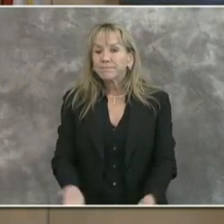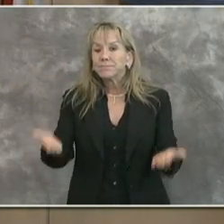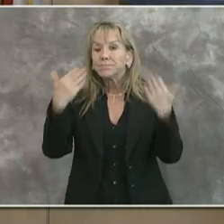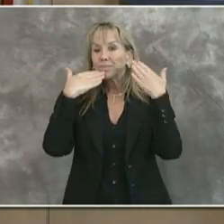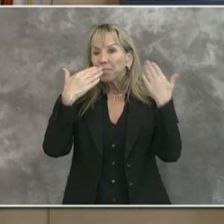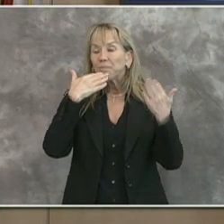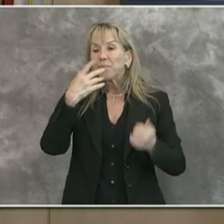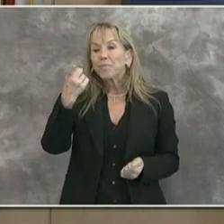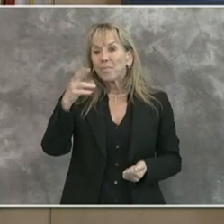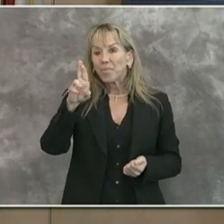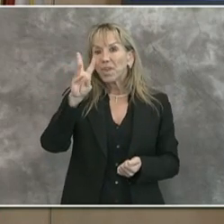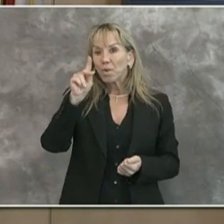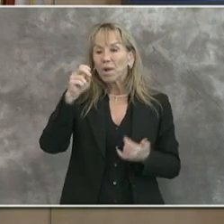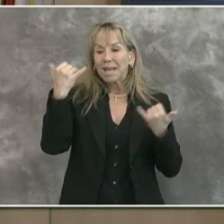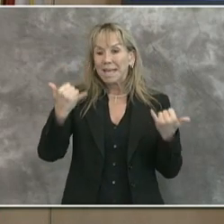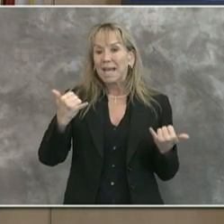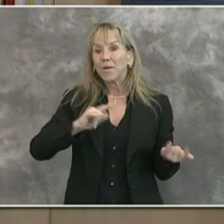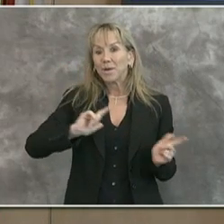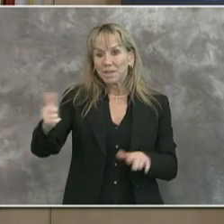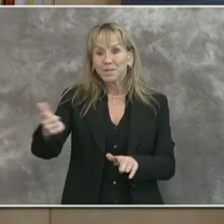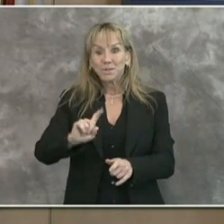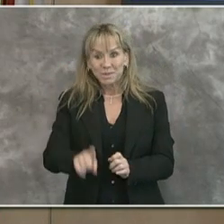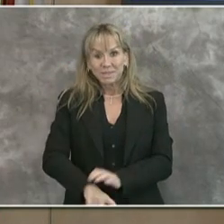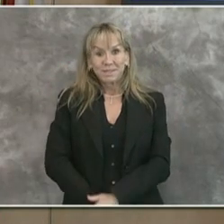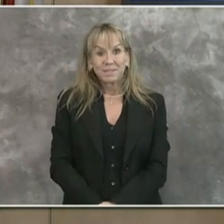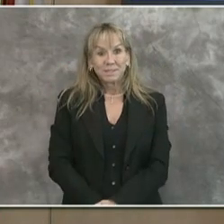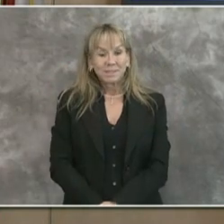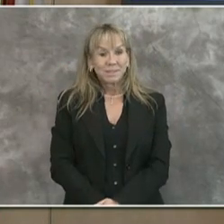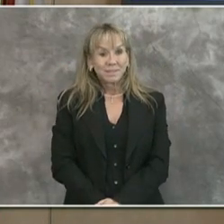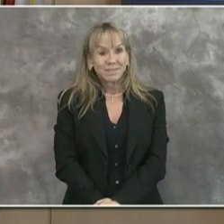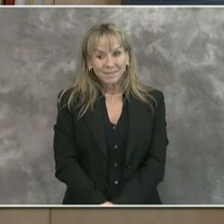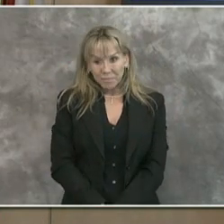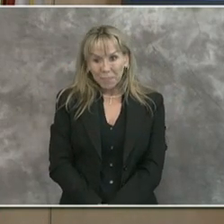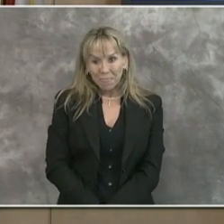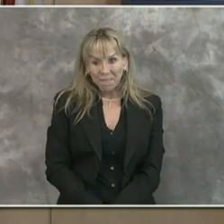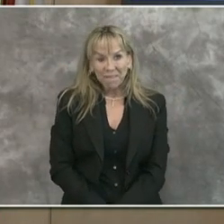Thank you, Dr. Wooten. Let's go directly to the questions.